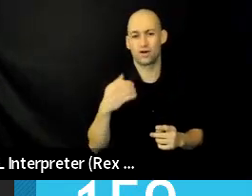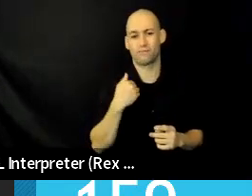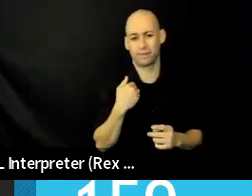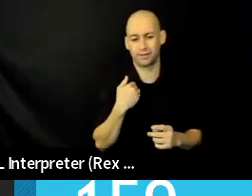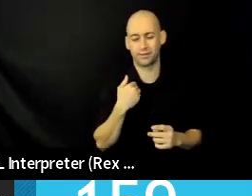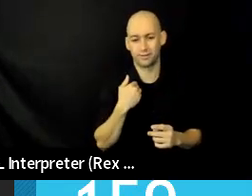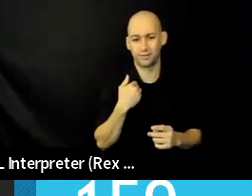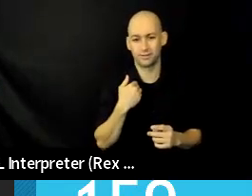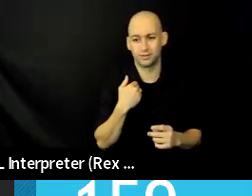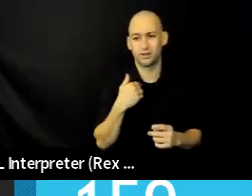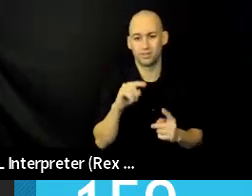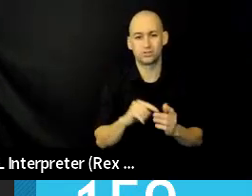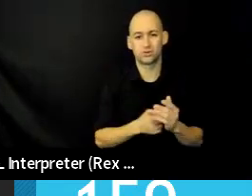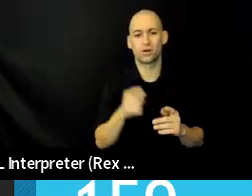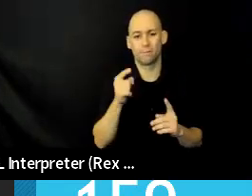project.